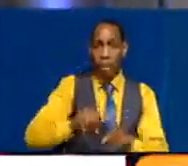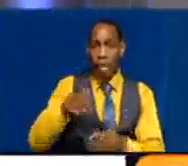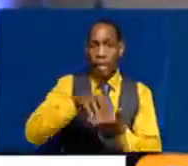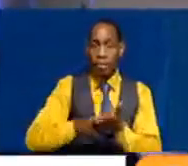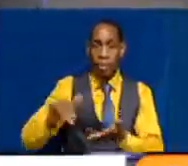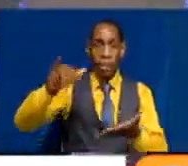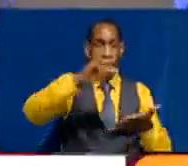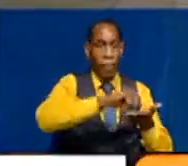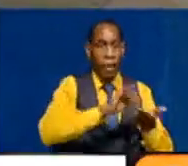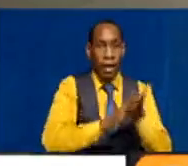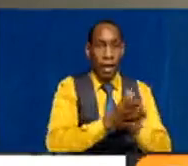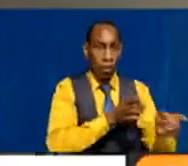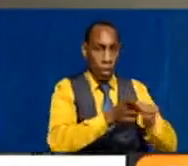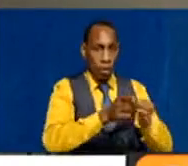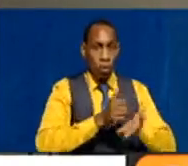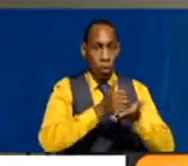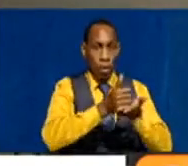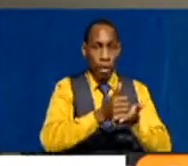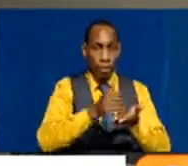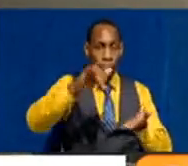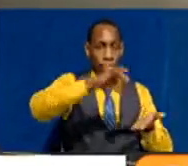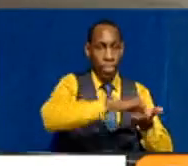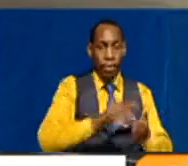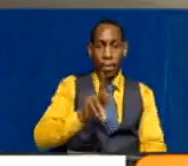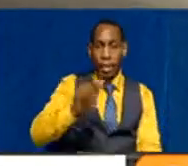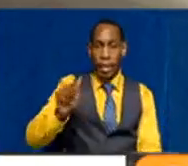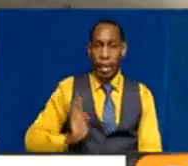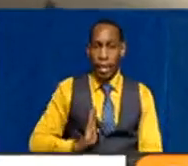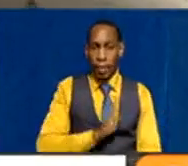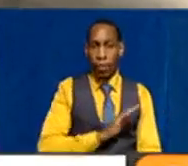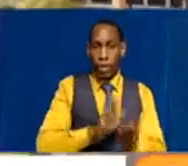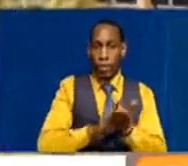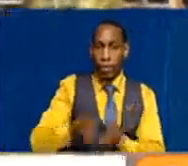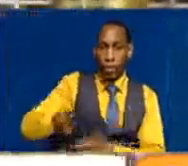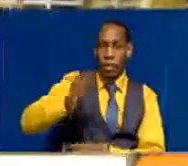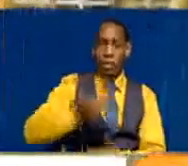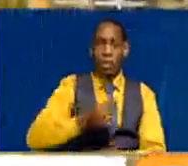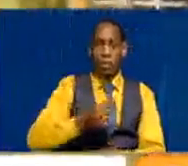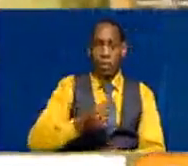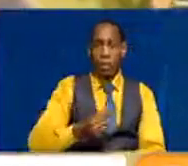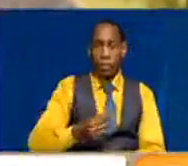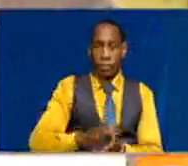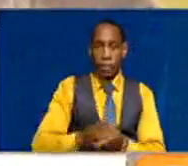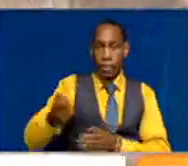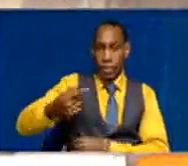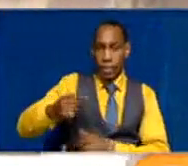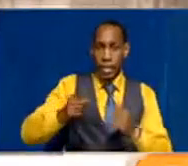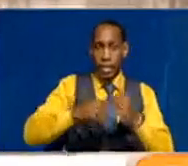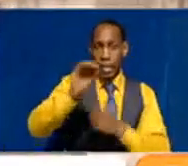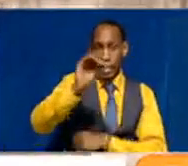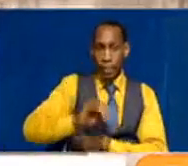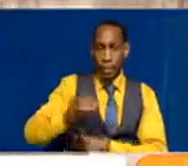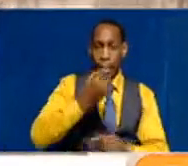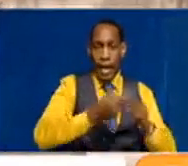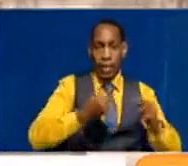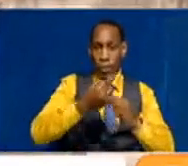planes landing without marshals to help them on ground. KAA board has proposed to increase unionizable workers' salaries by 6%